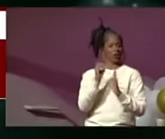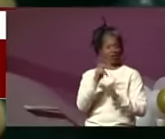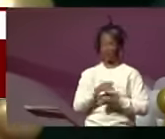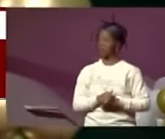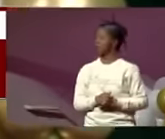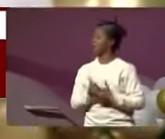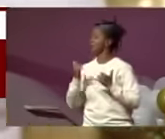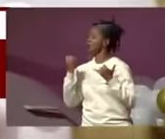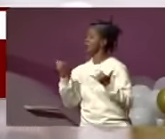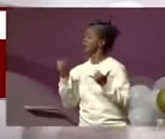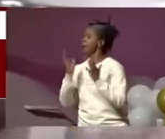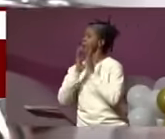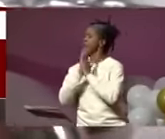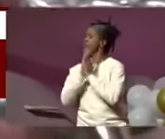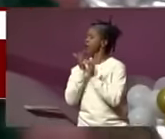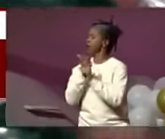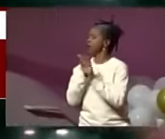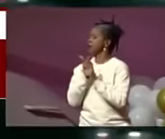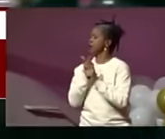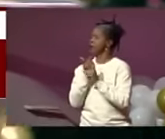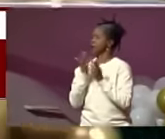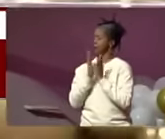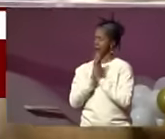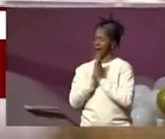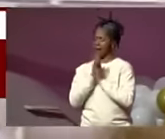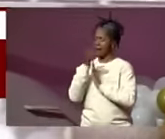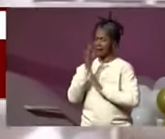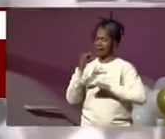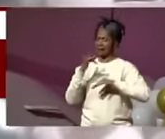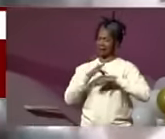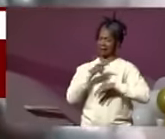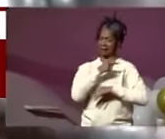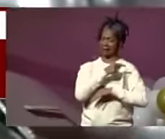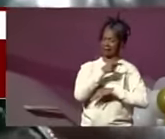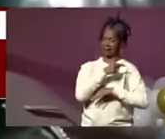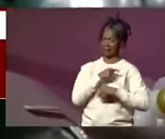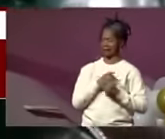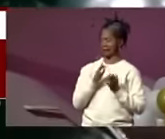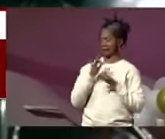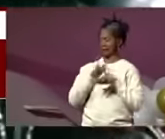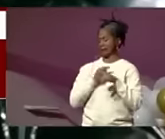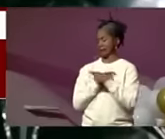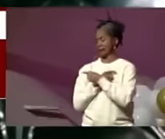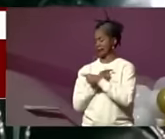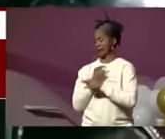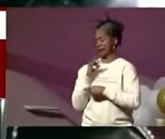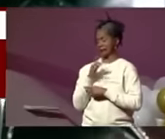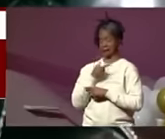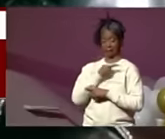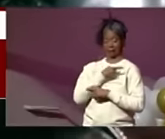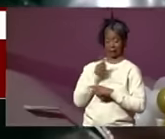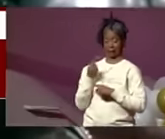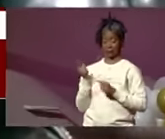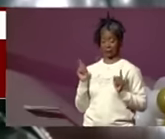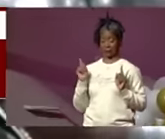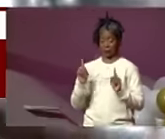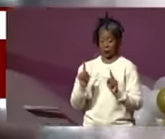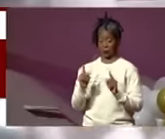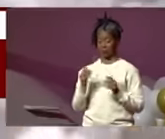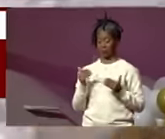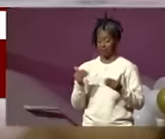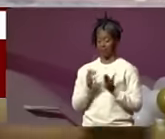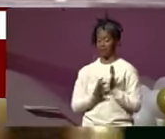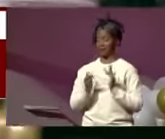God, please touch my neighbor if it's them. In Jesus' name, amen.